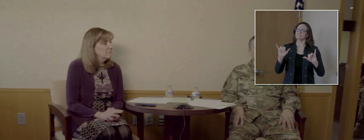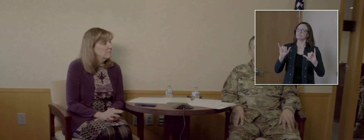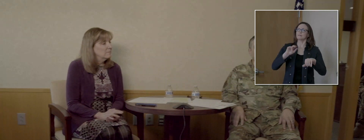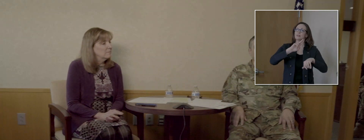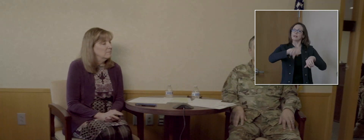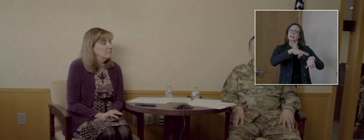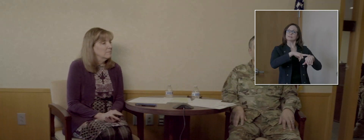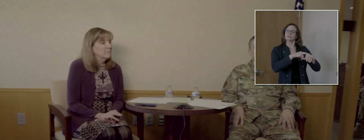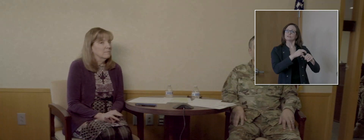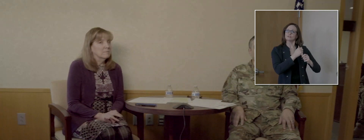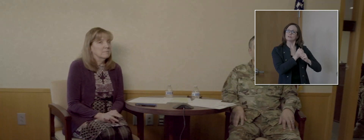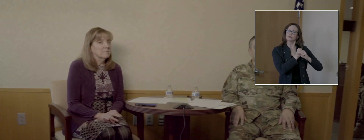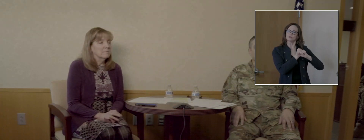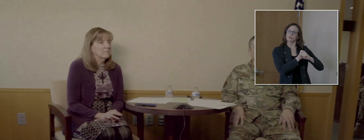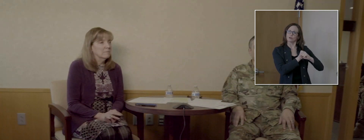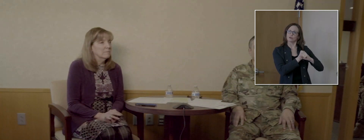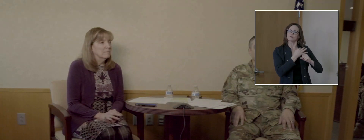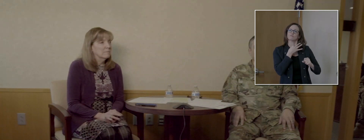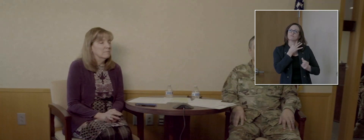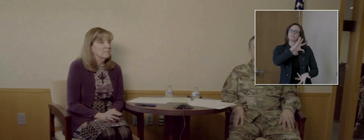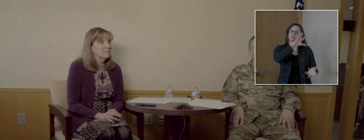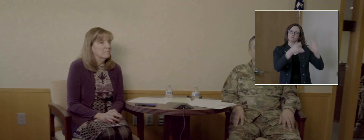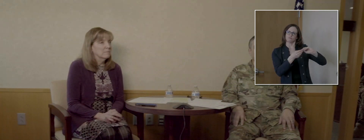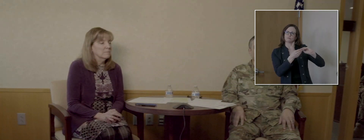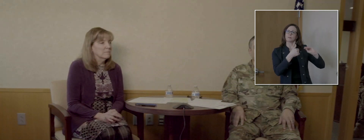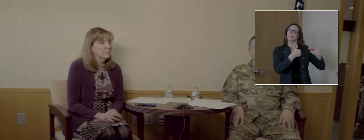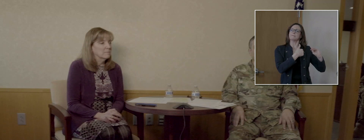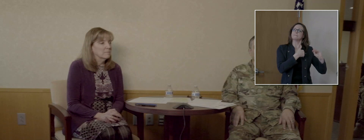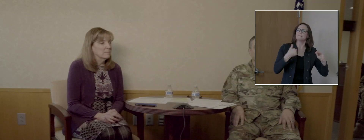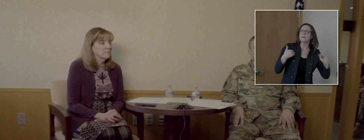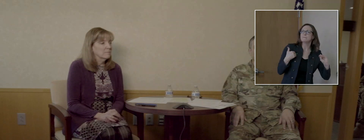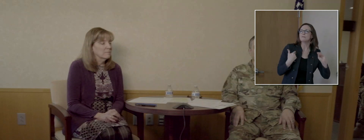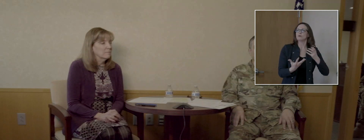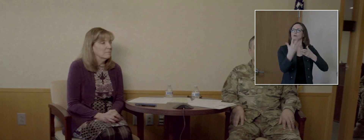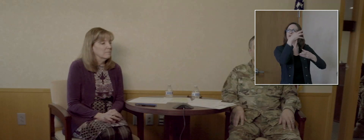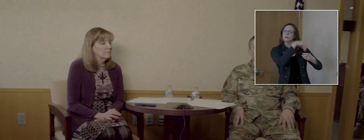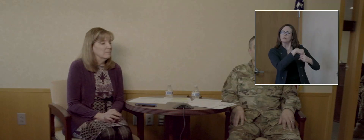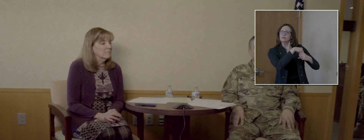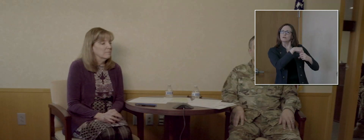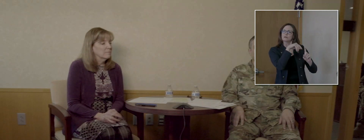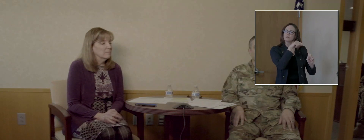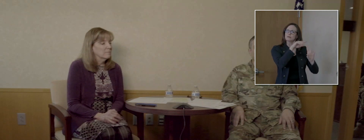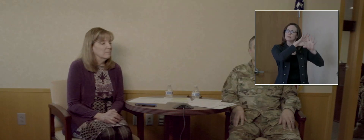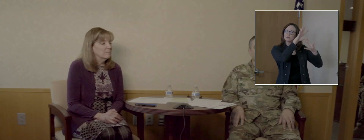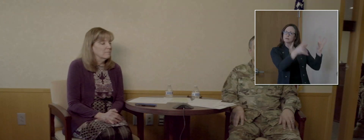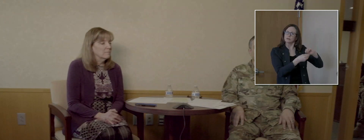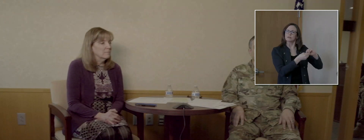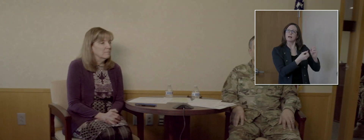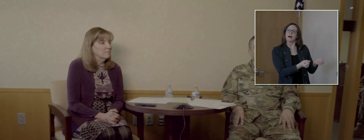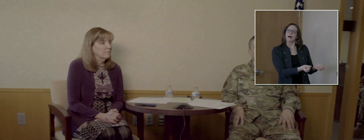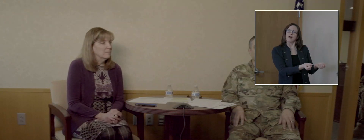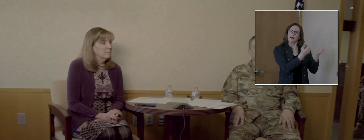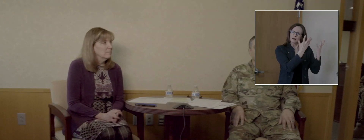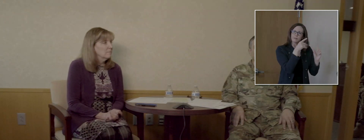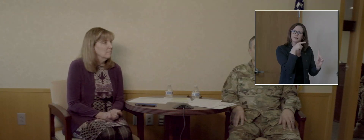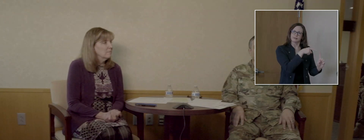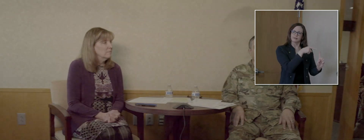been activated, and if you believe like a full 100% of people who are in the National Guard will be called to